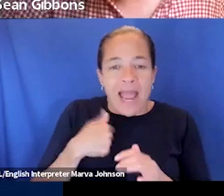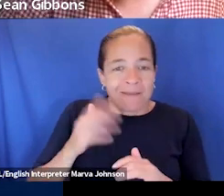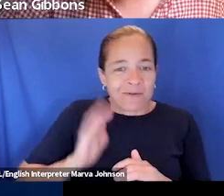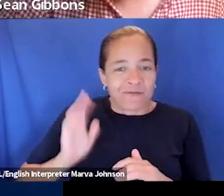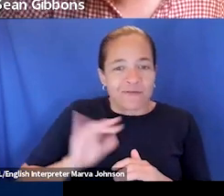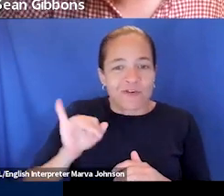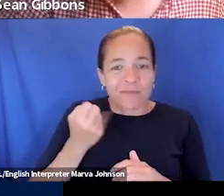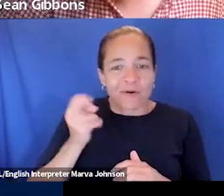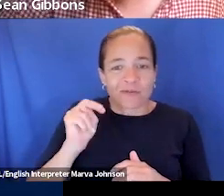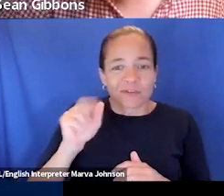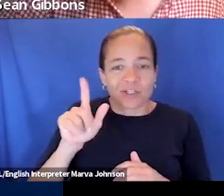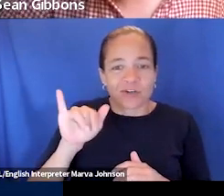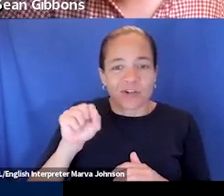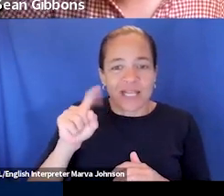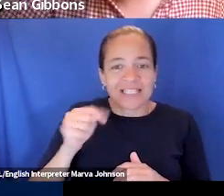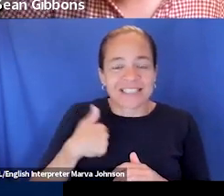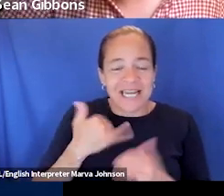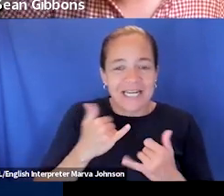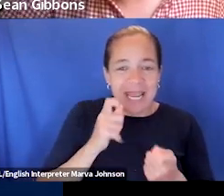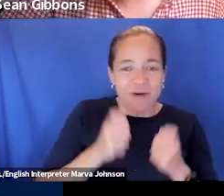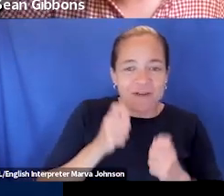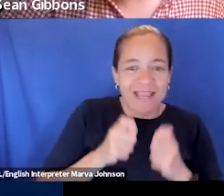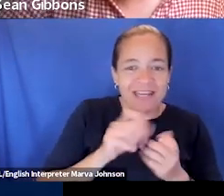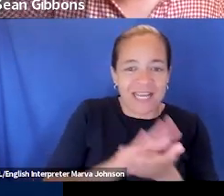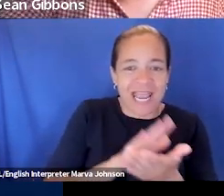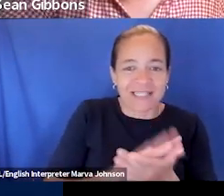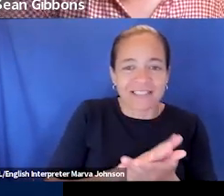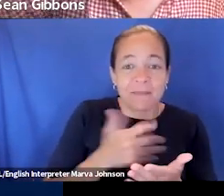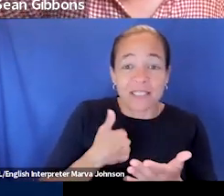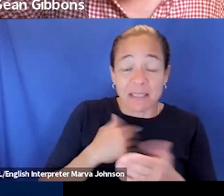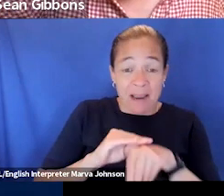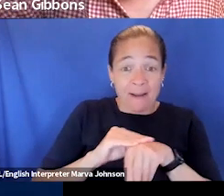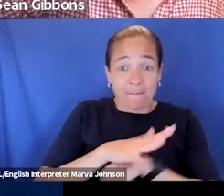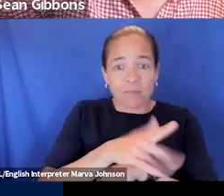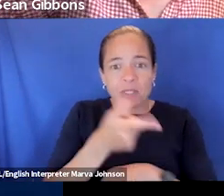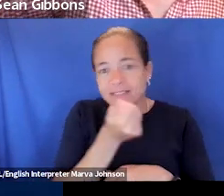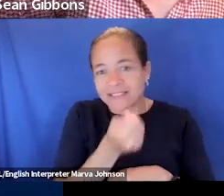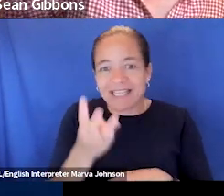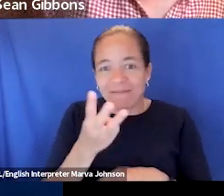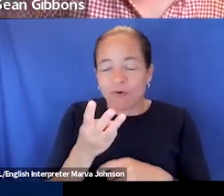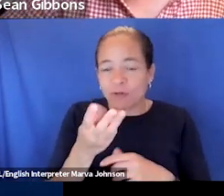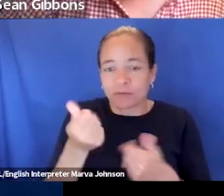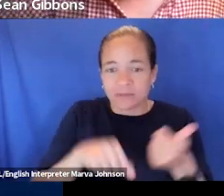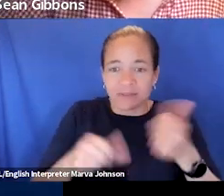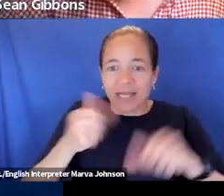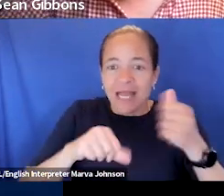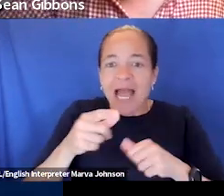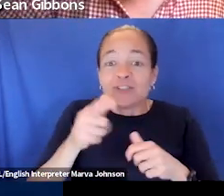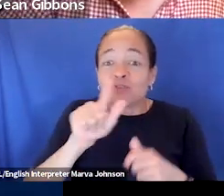now edits academics, and my guidance is very often rejected. And 28 people are plussing up this